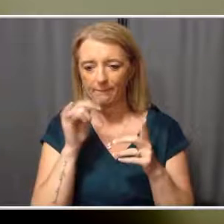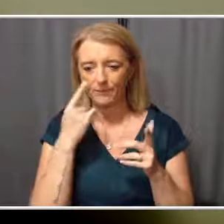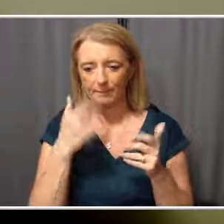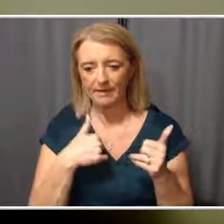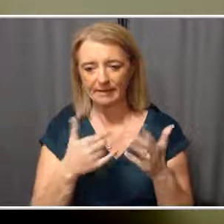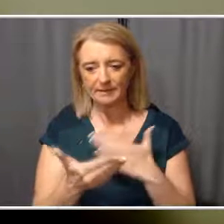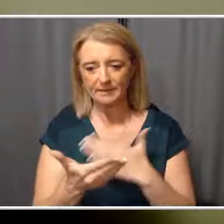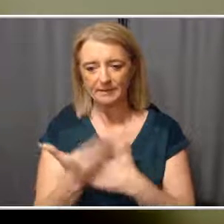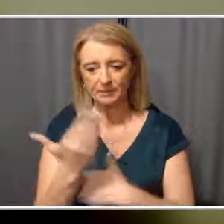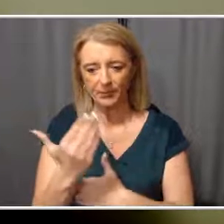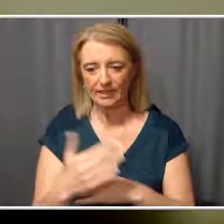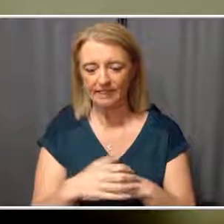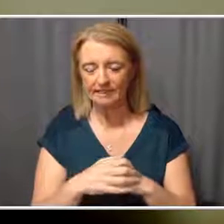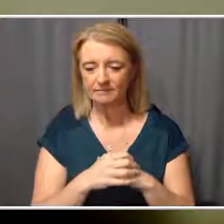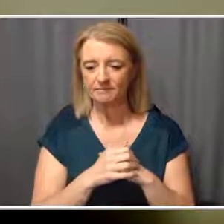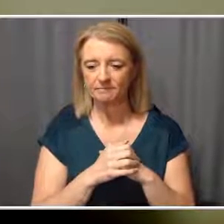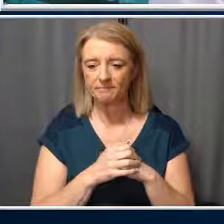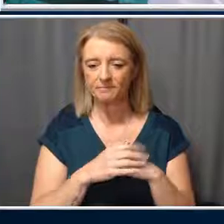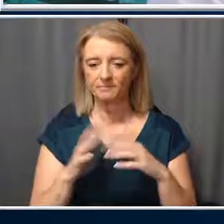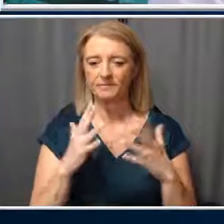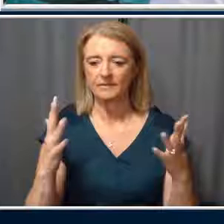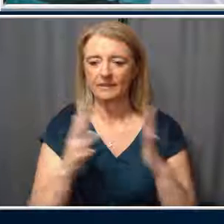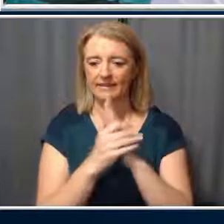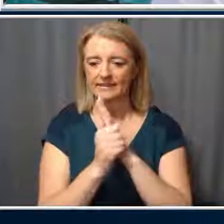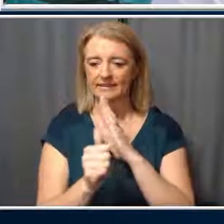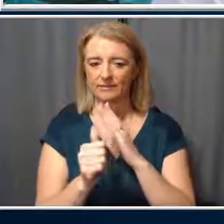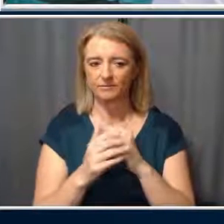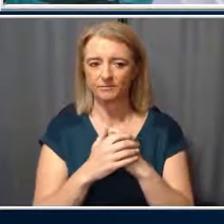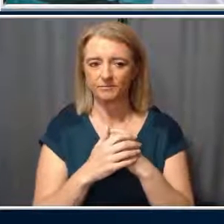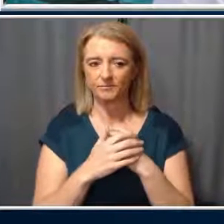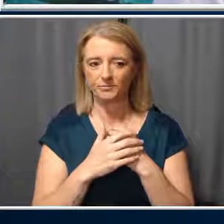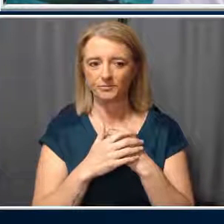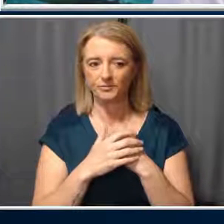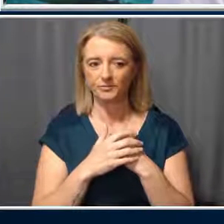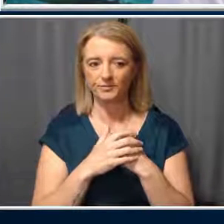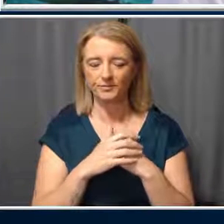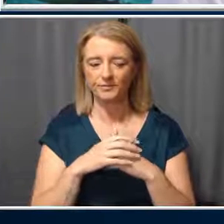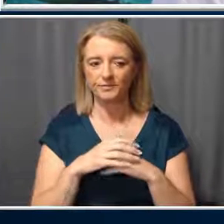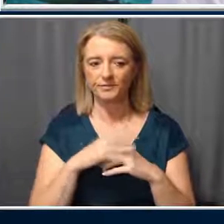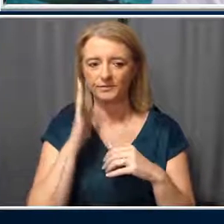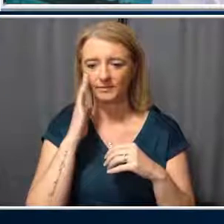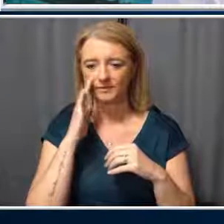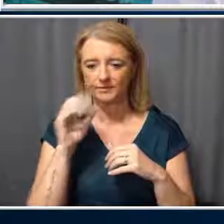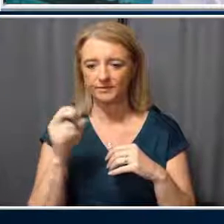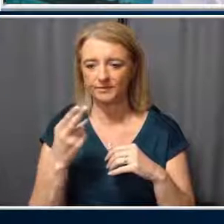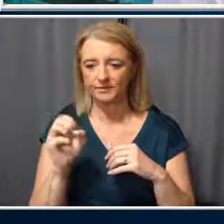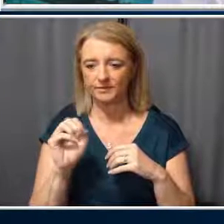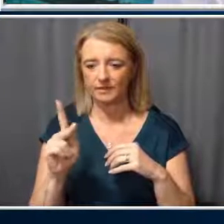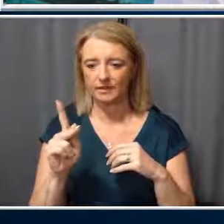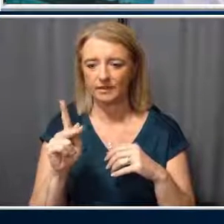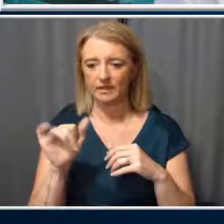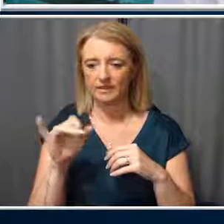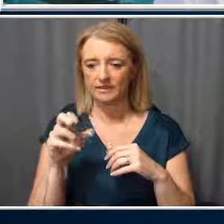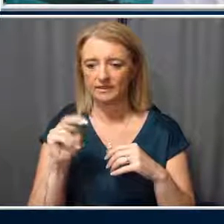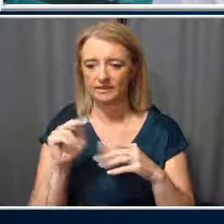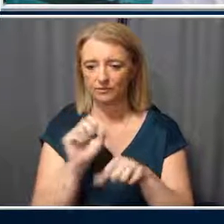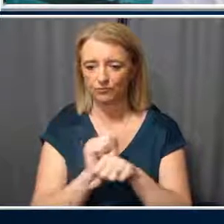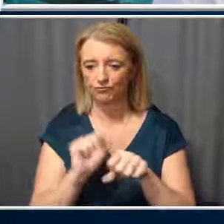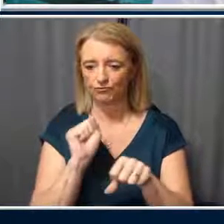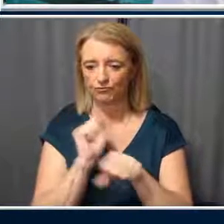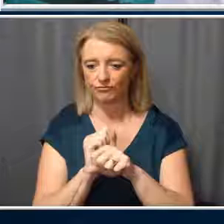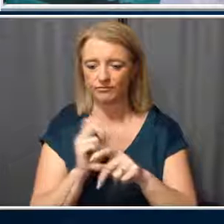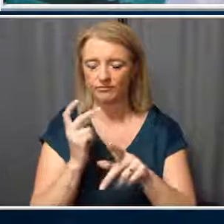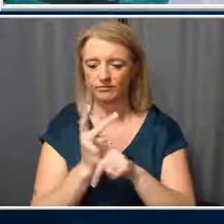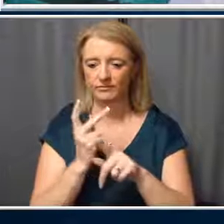bit giving me goosebumps. So, but well, thanks for acknowledging the surgeons. We all appreciate it. Thank you so much.